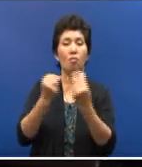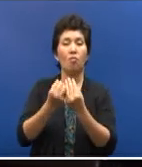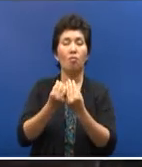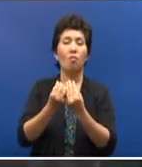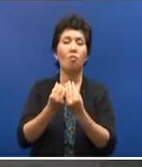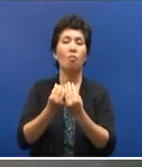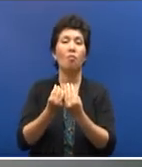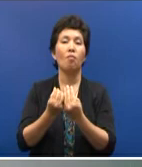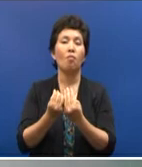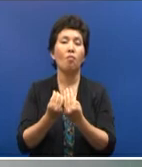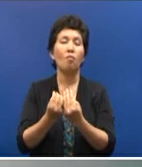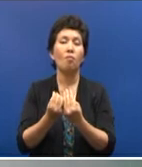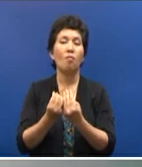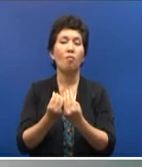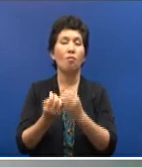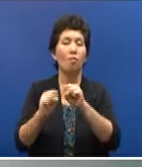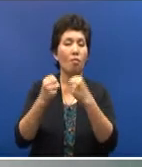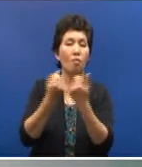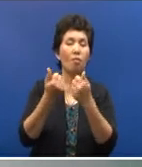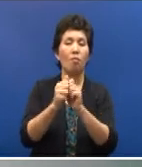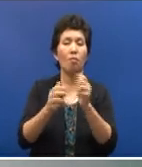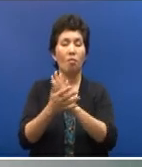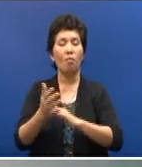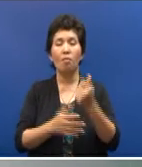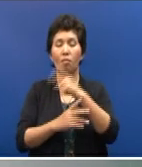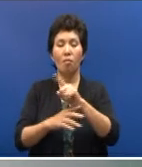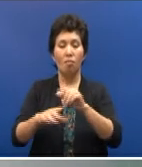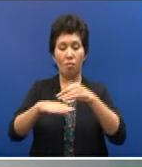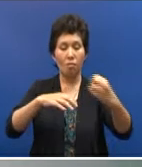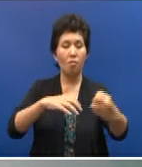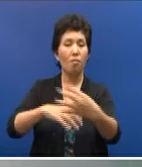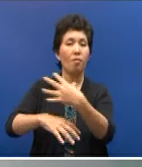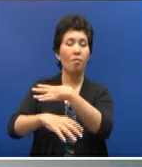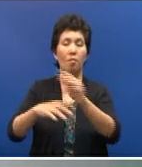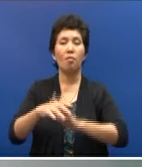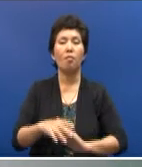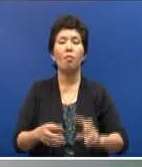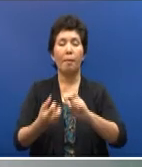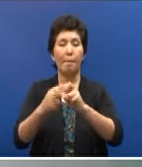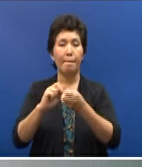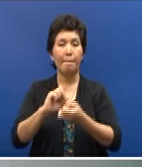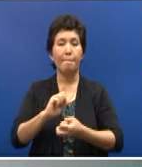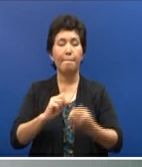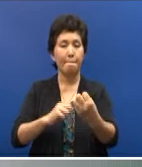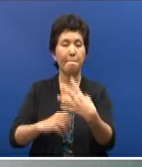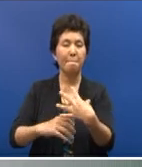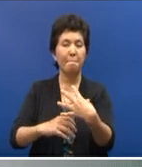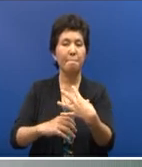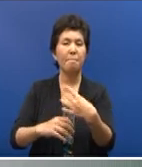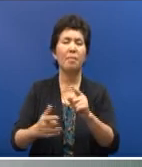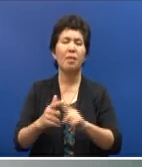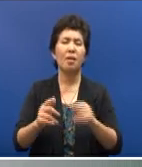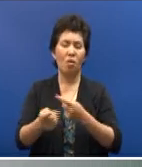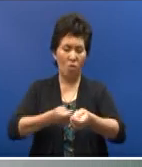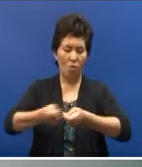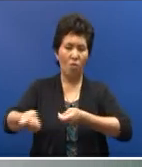Okay, and then he also mentioned that the bourgeoisie is influenced, okay, in shaping the minds of the proletariat because they are the